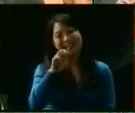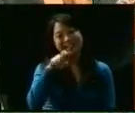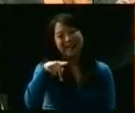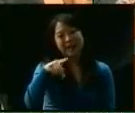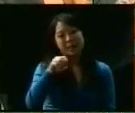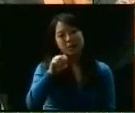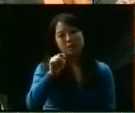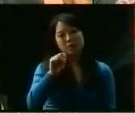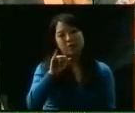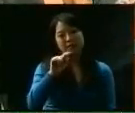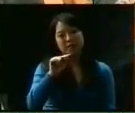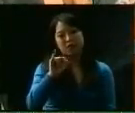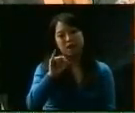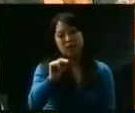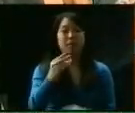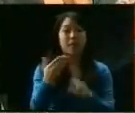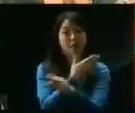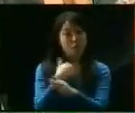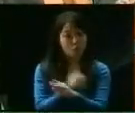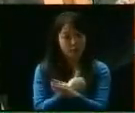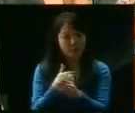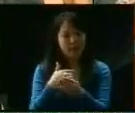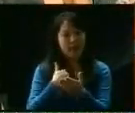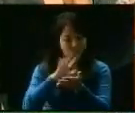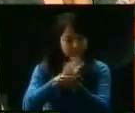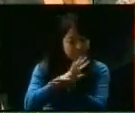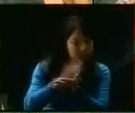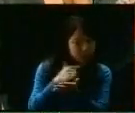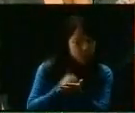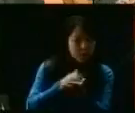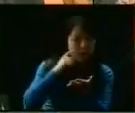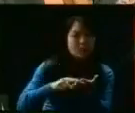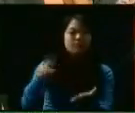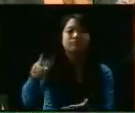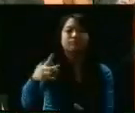We actually had some documents we discovered that they had withheld.